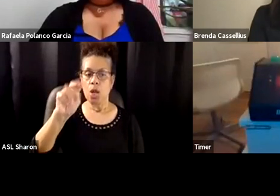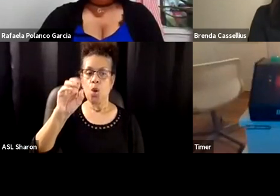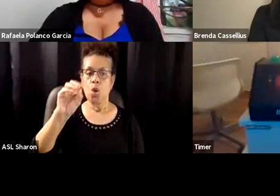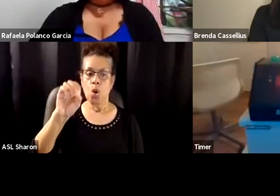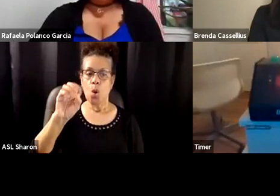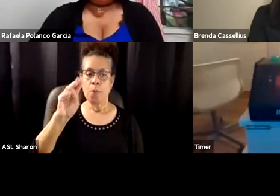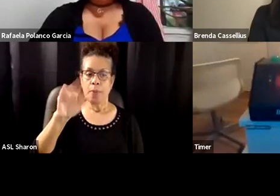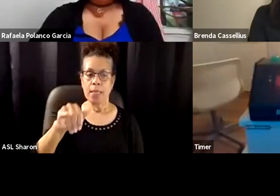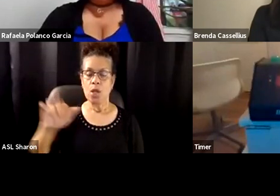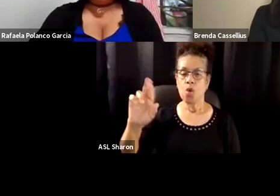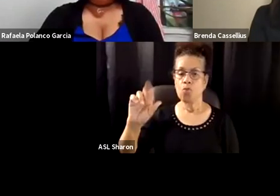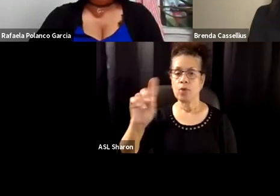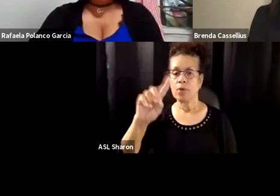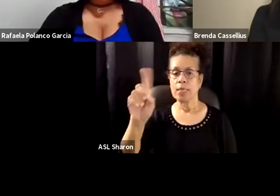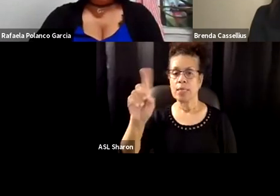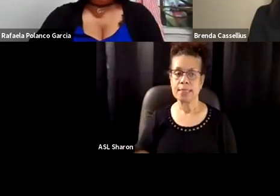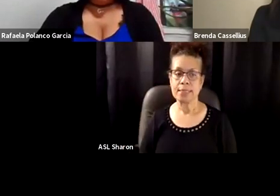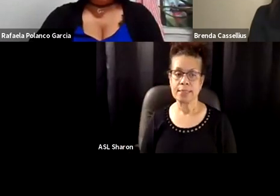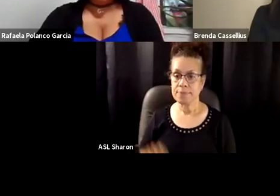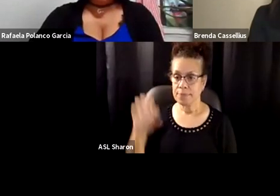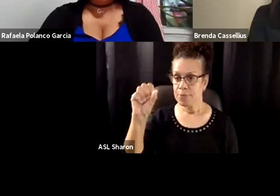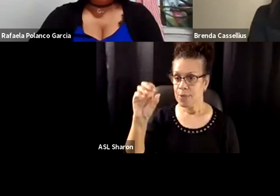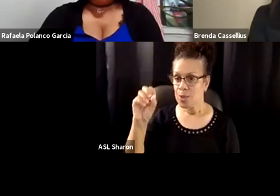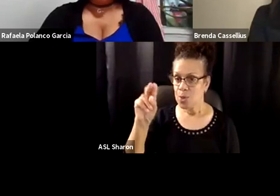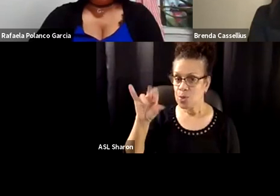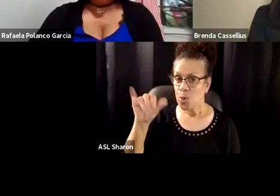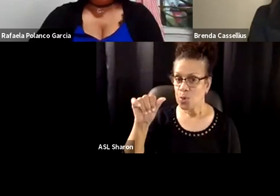sonia medina di buenos noches